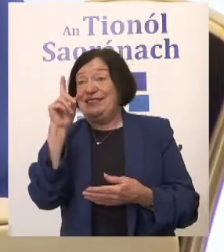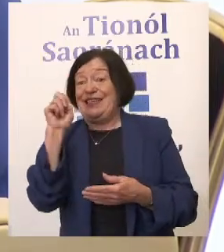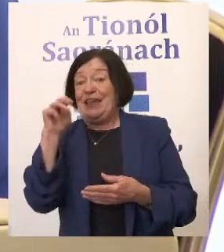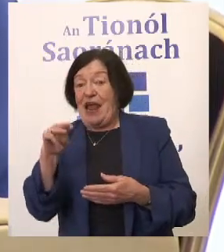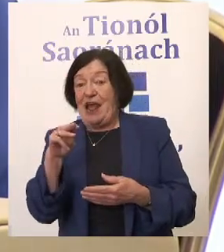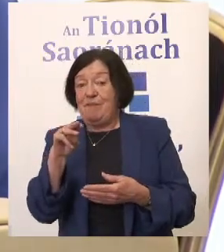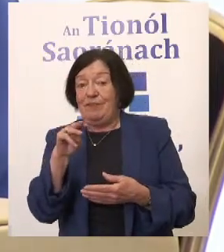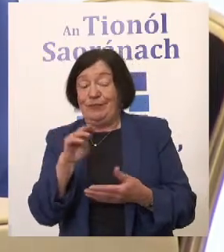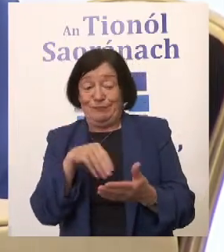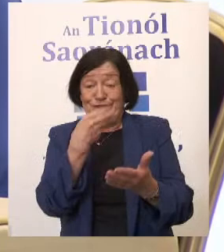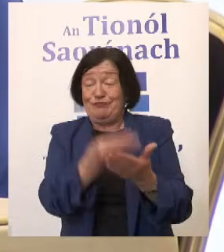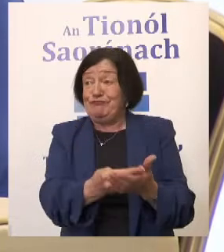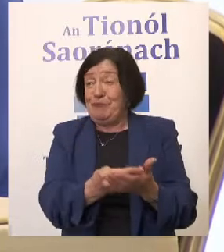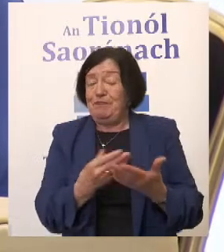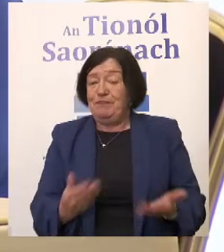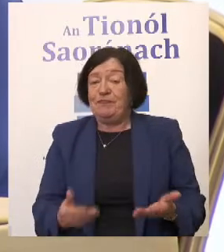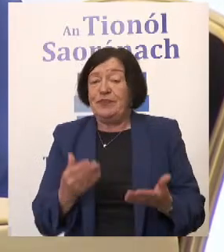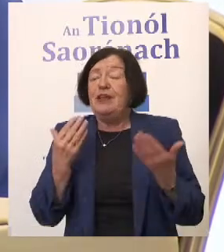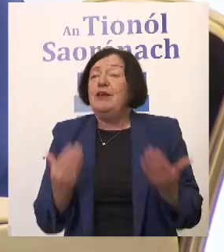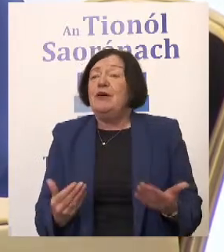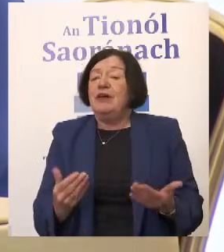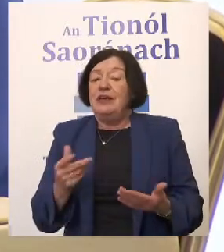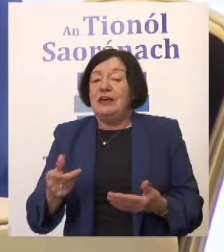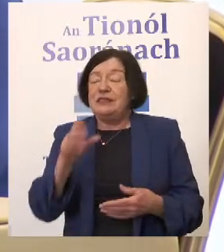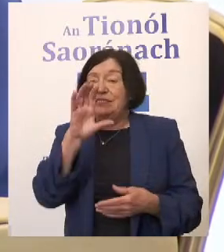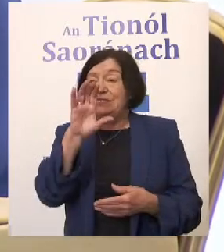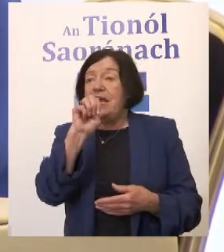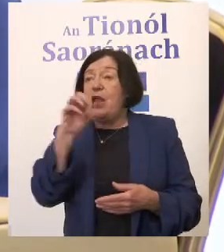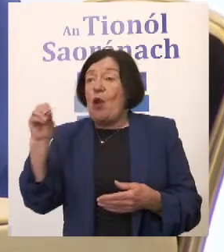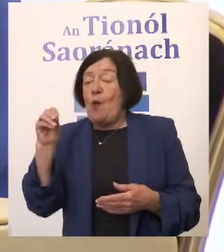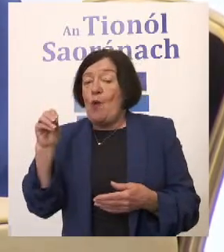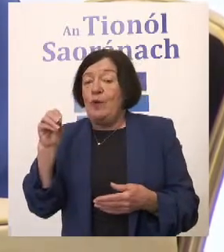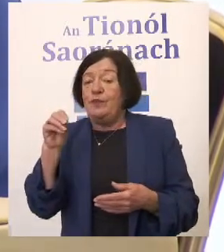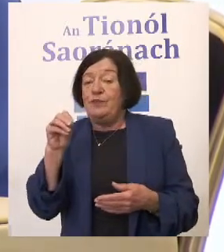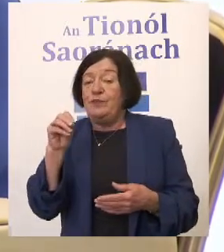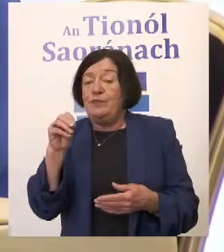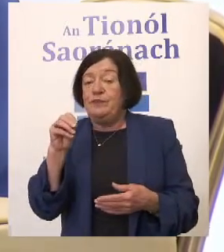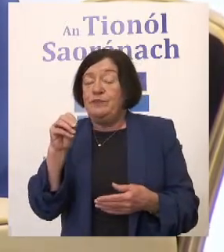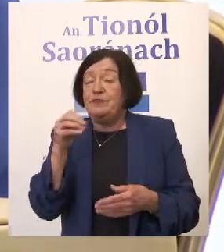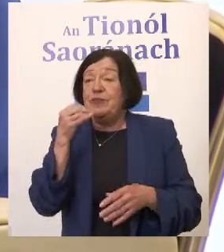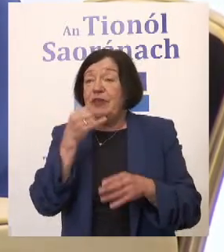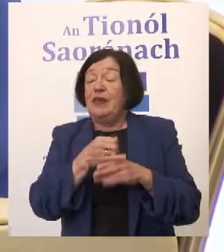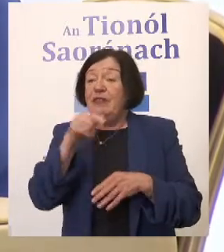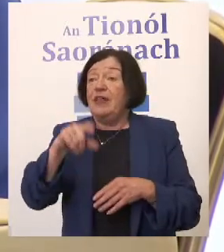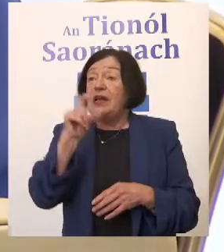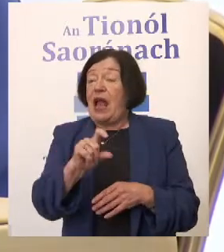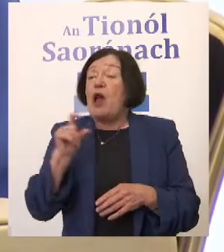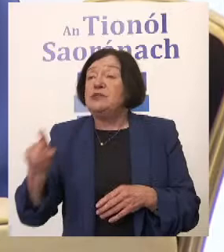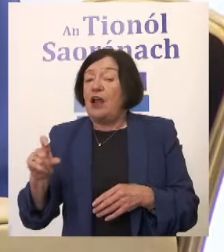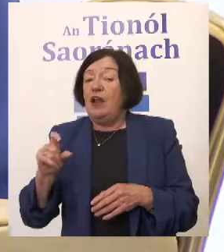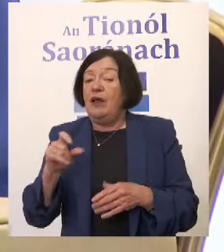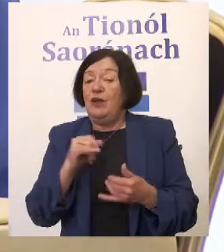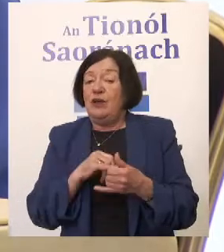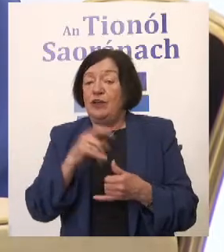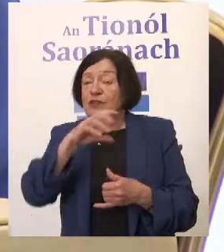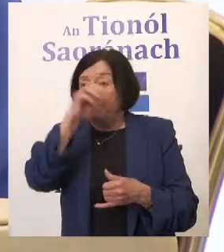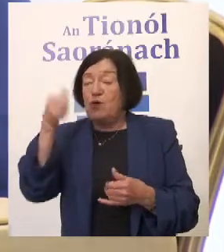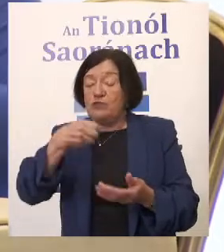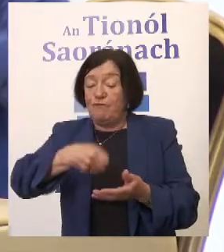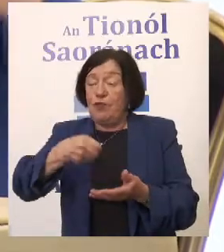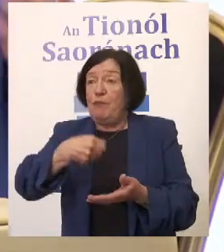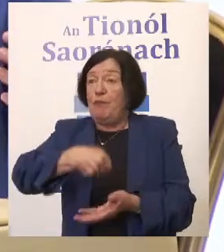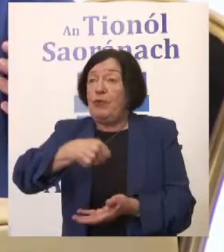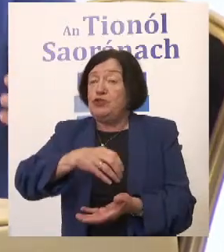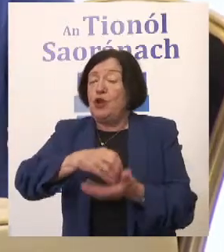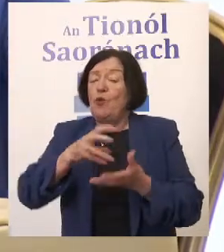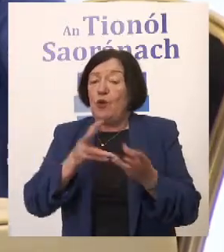is in place. So at the moment, it's the chief executive within the local authority who really does most of the budgetary work. I mean,